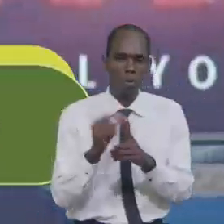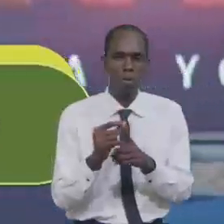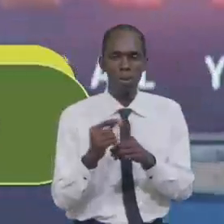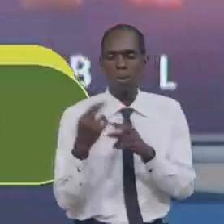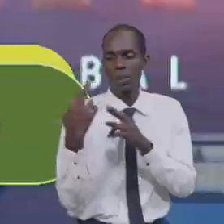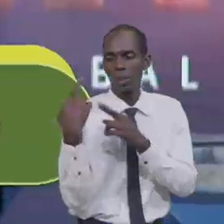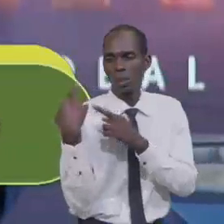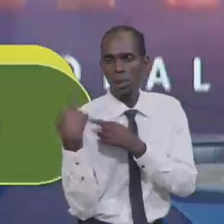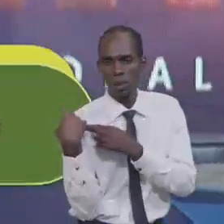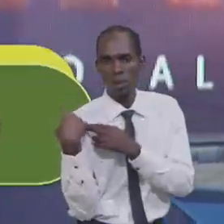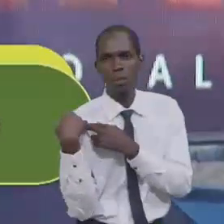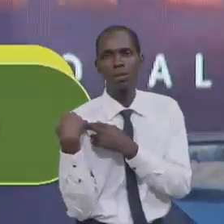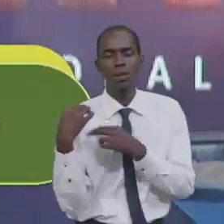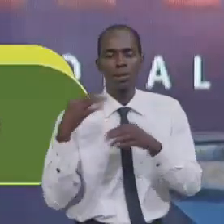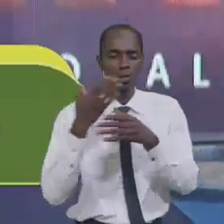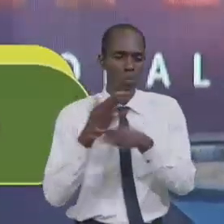responsibility into two.